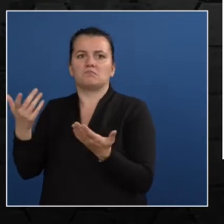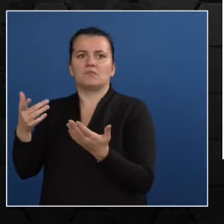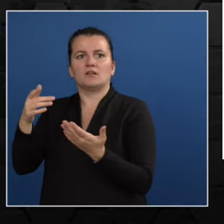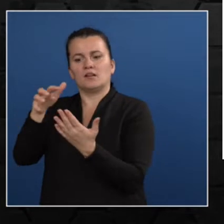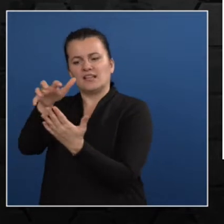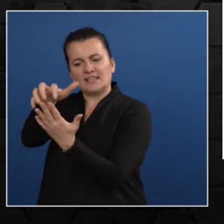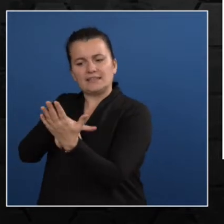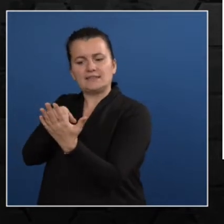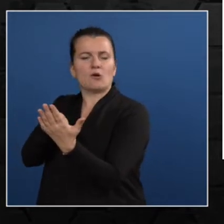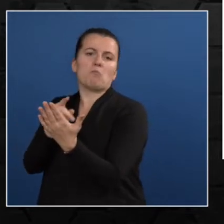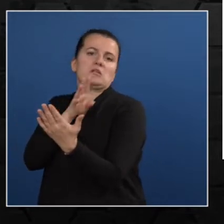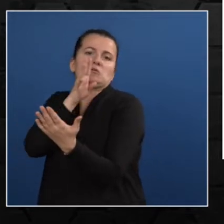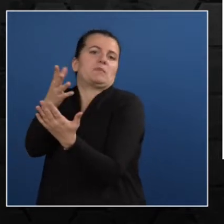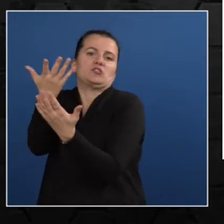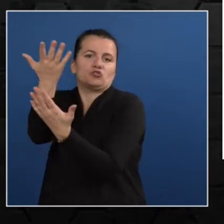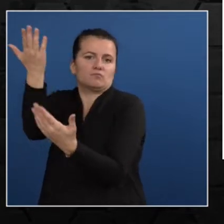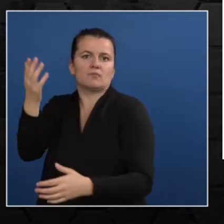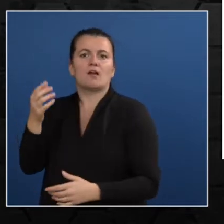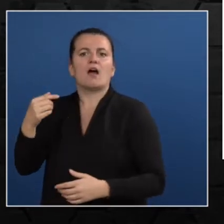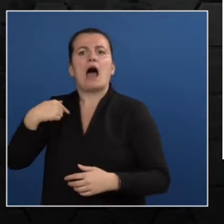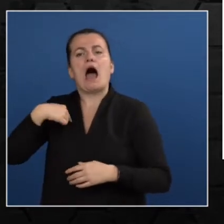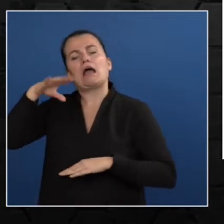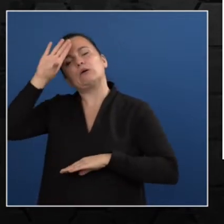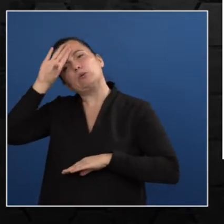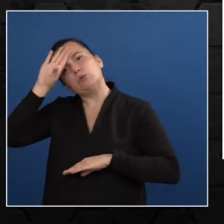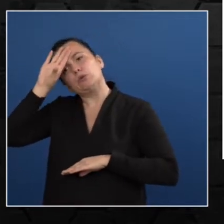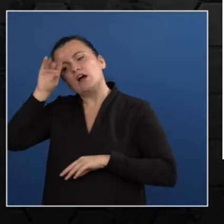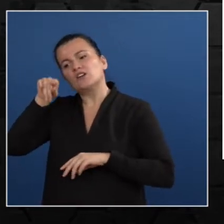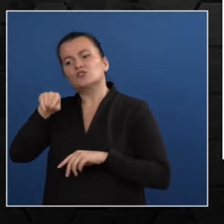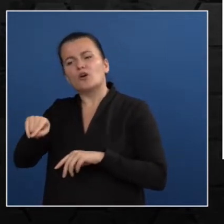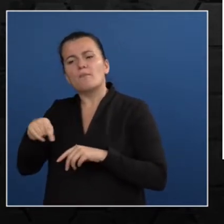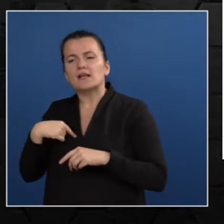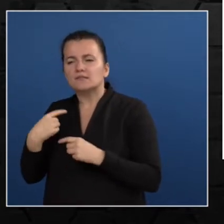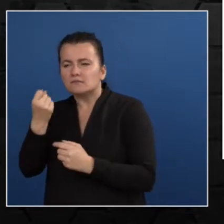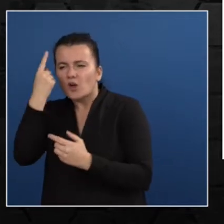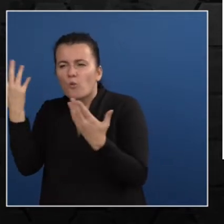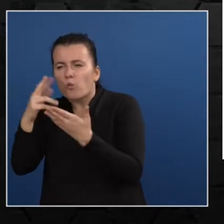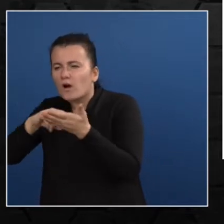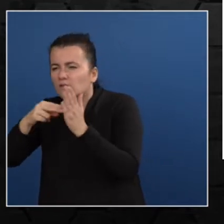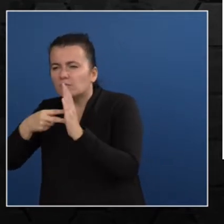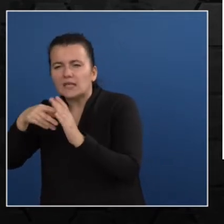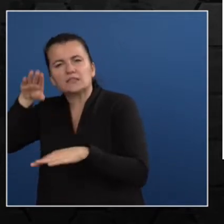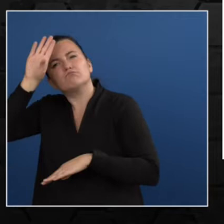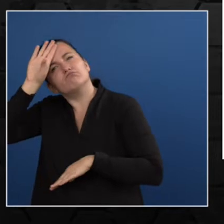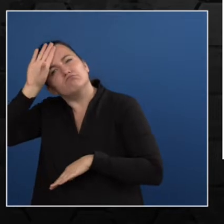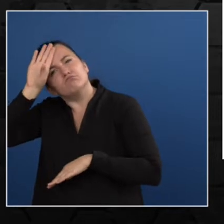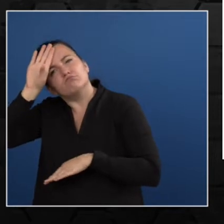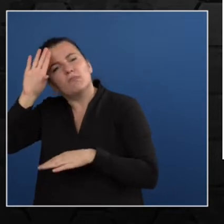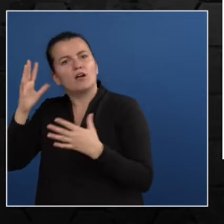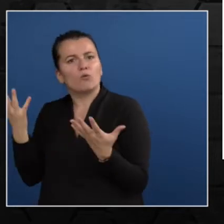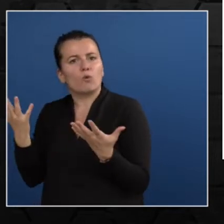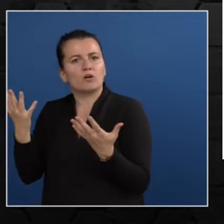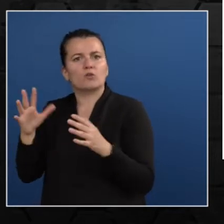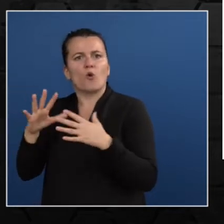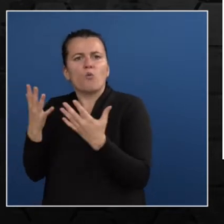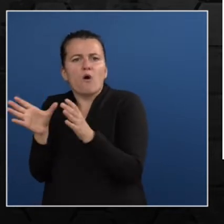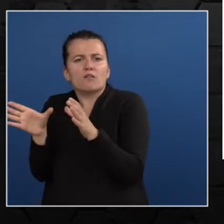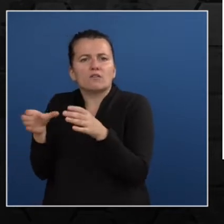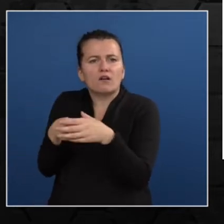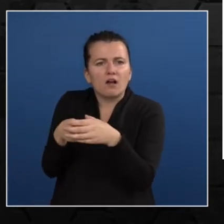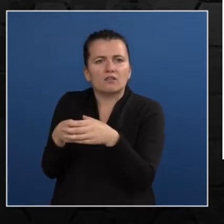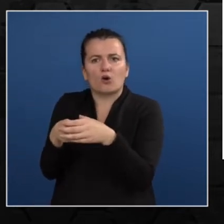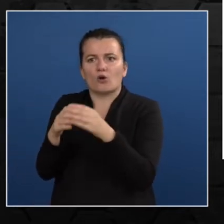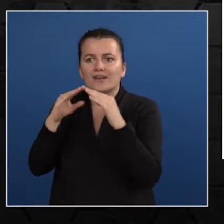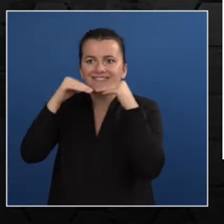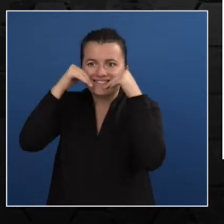mean? What category does it belong to? Does it belong to happy category or a sad category, those sort of